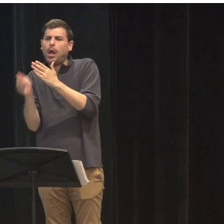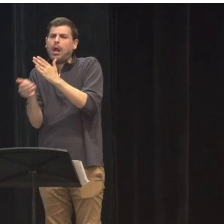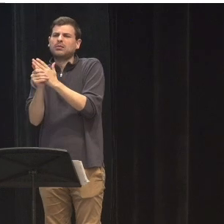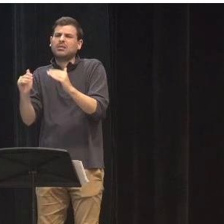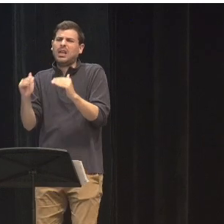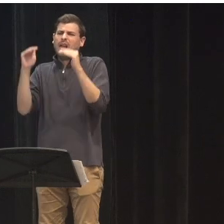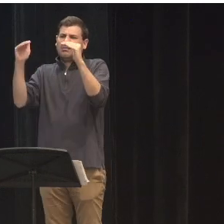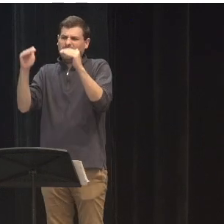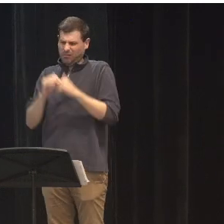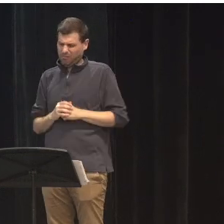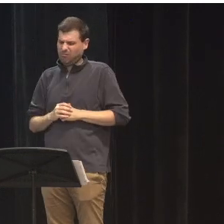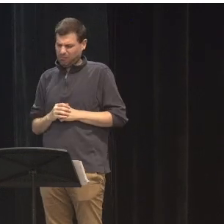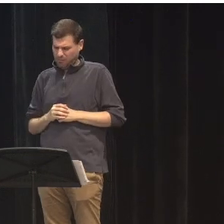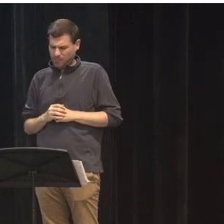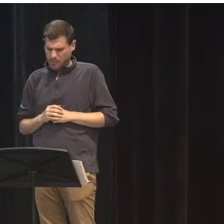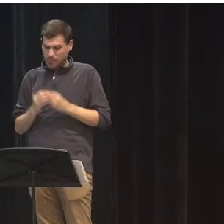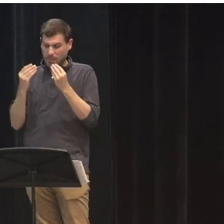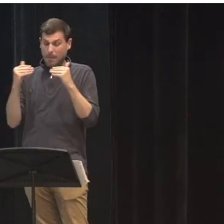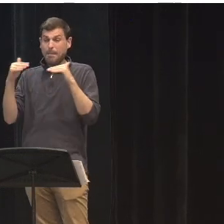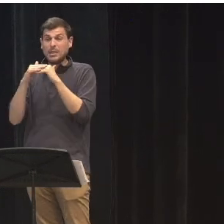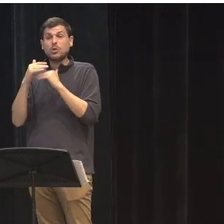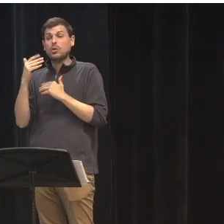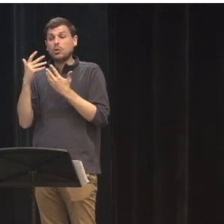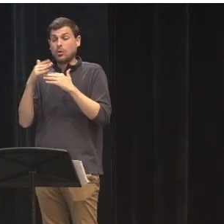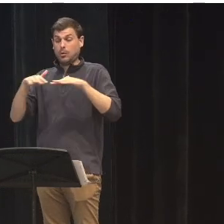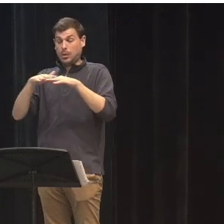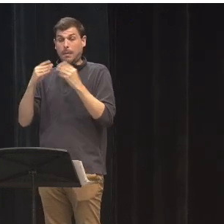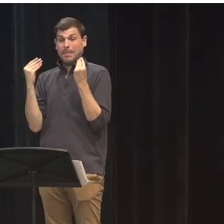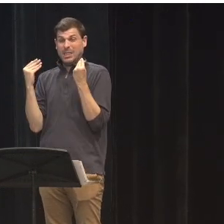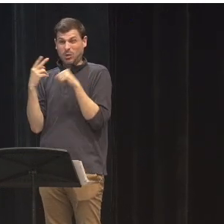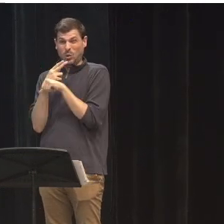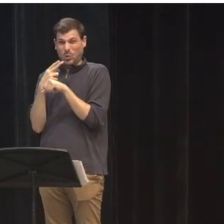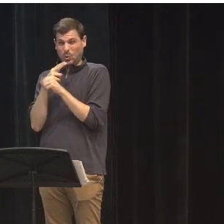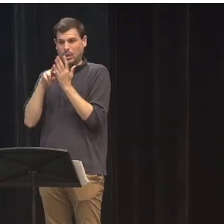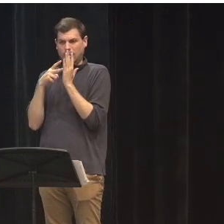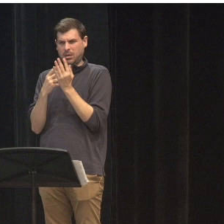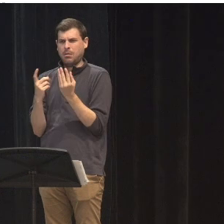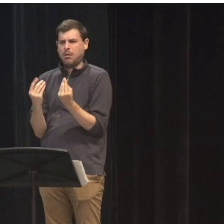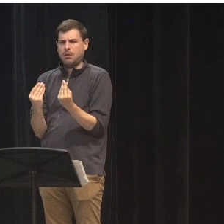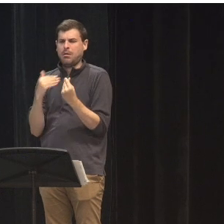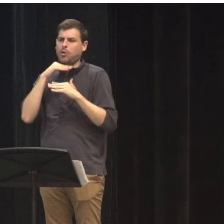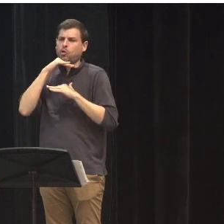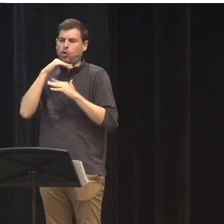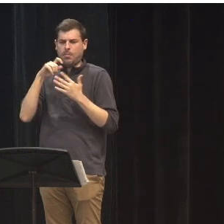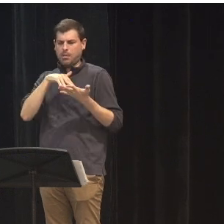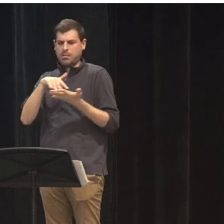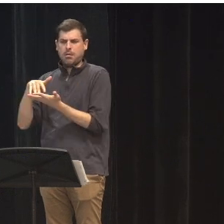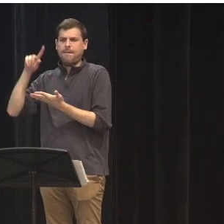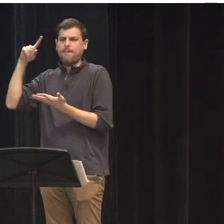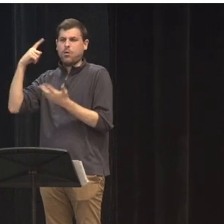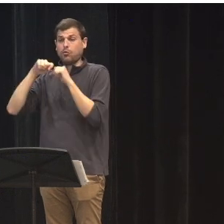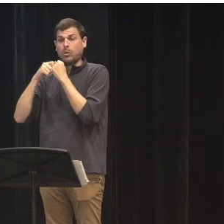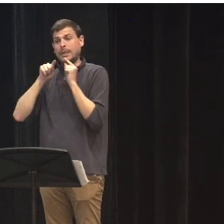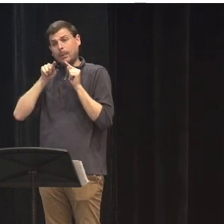Hazardous materials. All projects are required to do a soil investigation, which was done by our project team, tested all